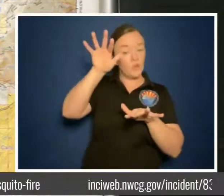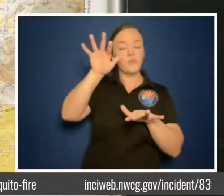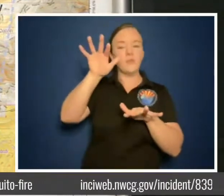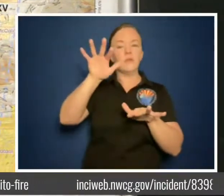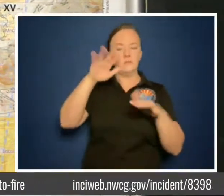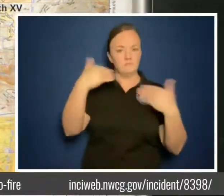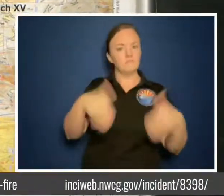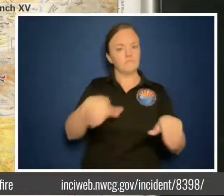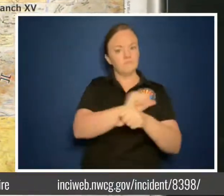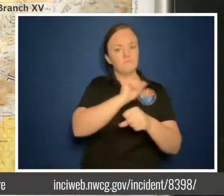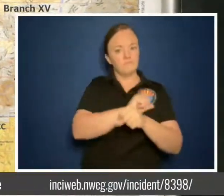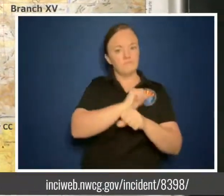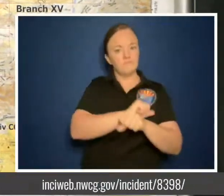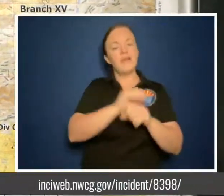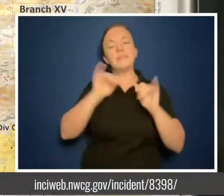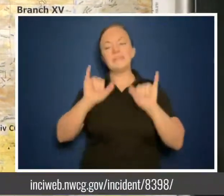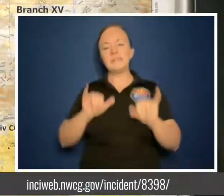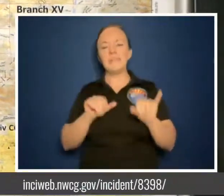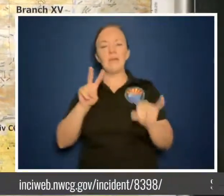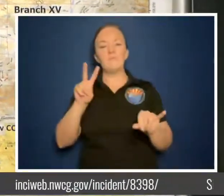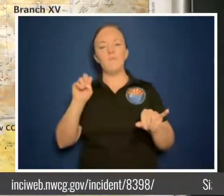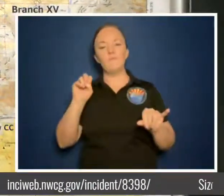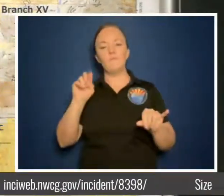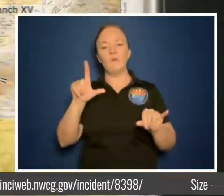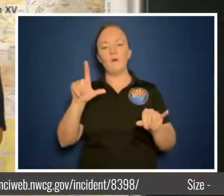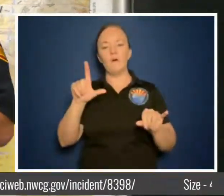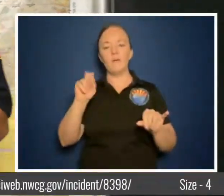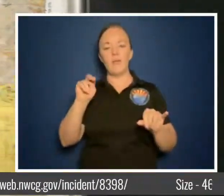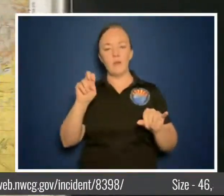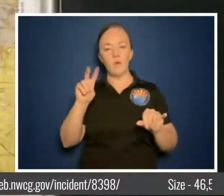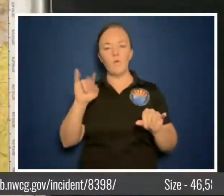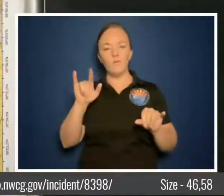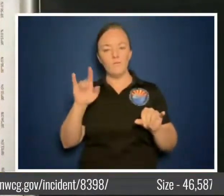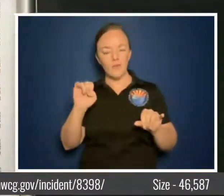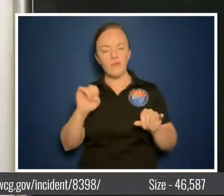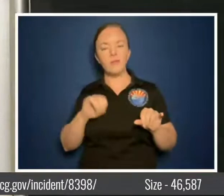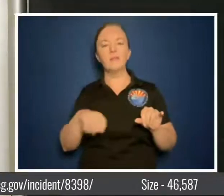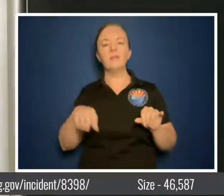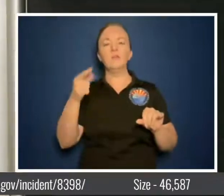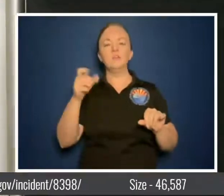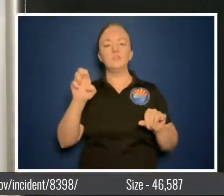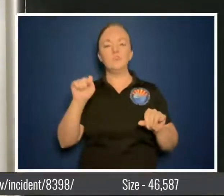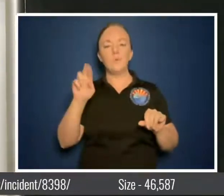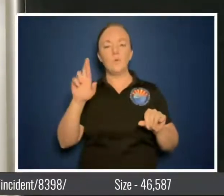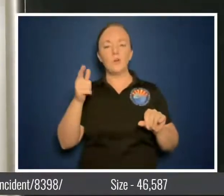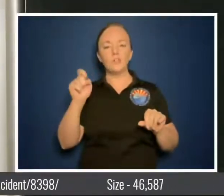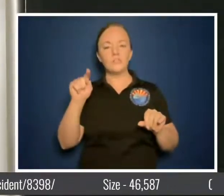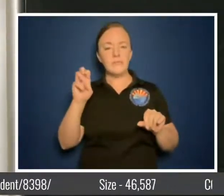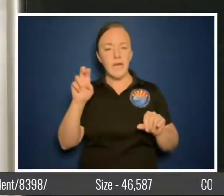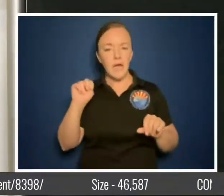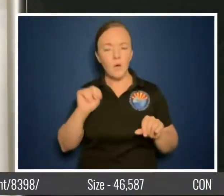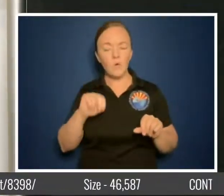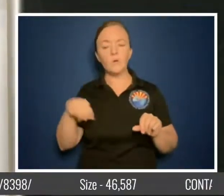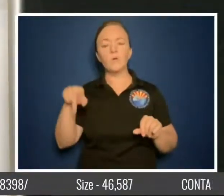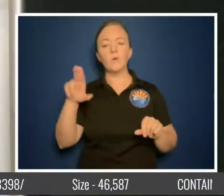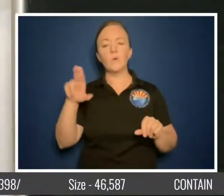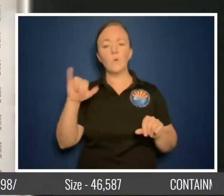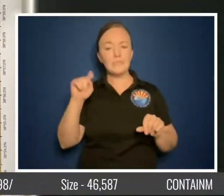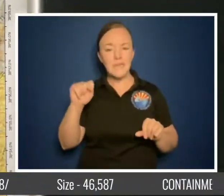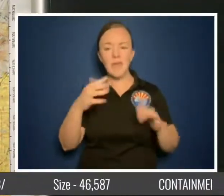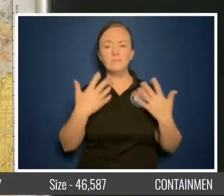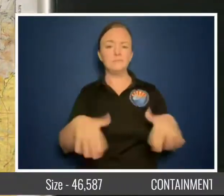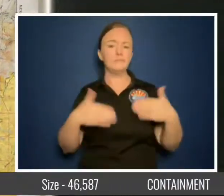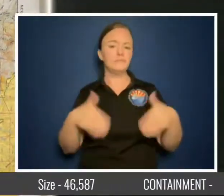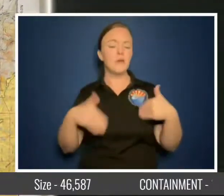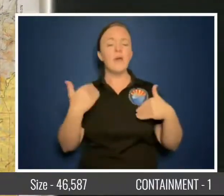Volcanoville, down to Georgetown, and these areas in here up in Quintet. Same thing. Proud of the fact that we have a lot of direct line in and around these